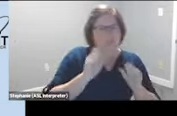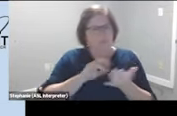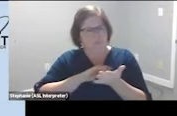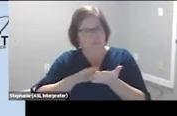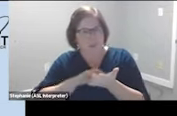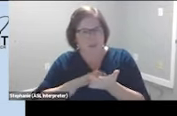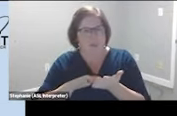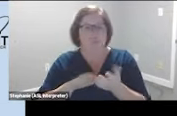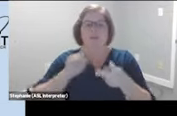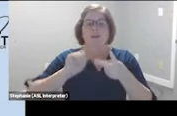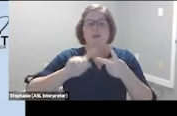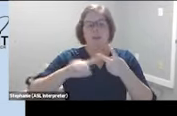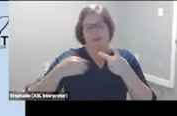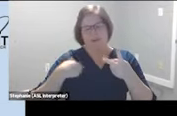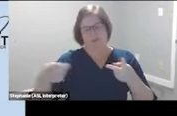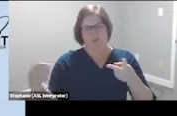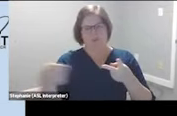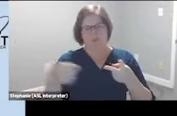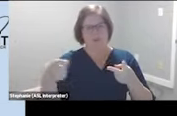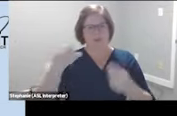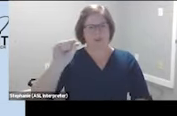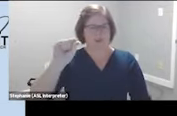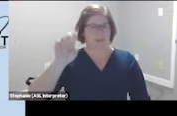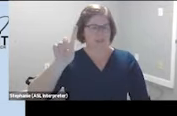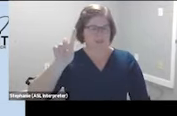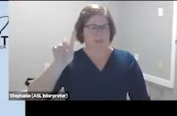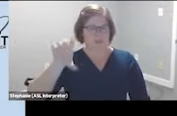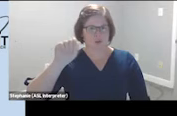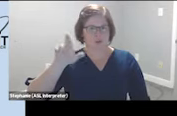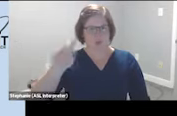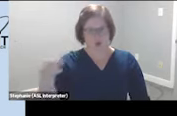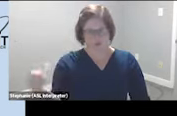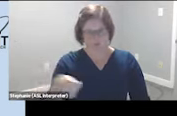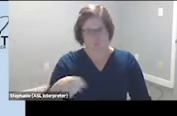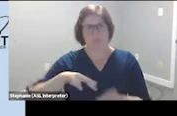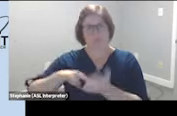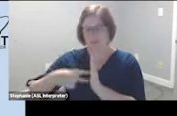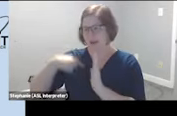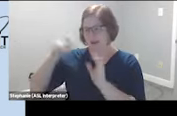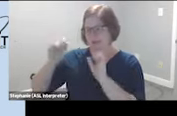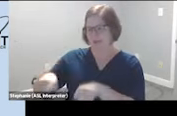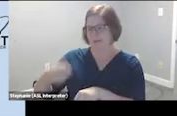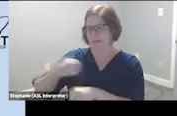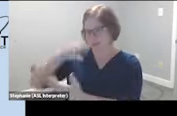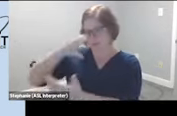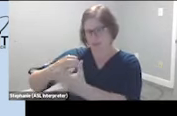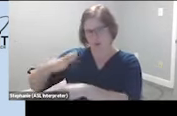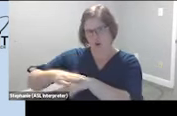has an SD card slot, and through which you can load pictures into it, a USB